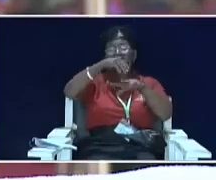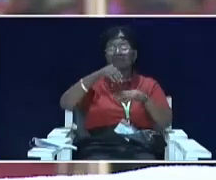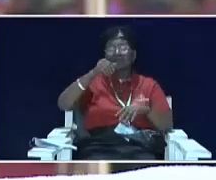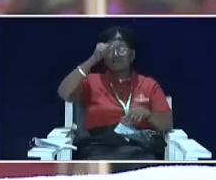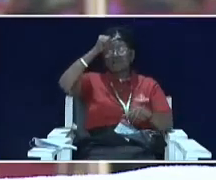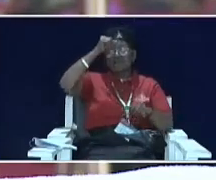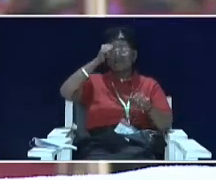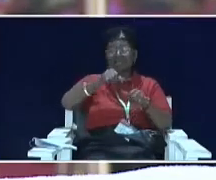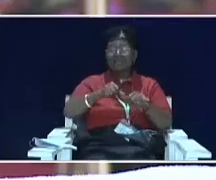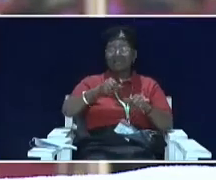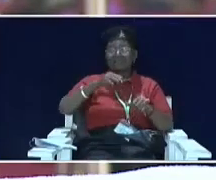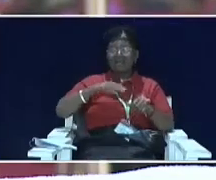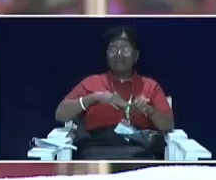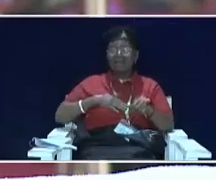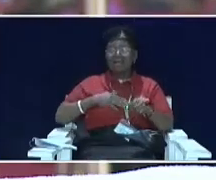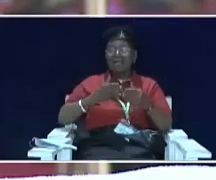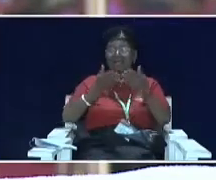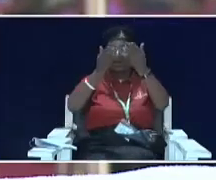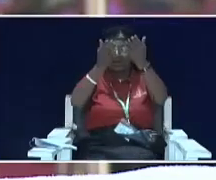Remember my offerings.